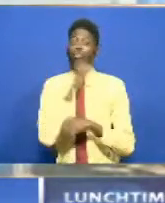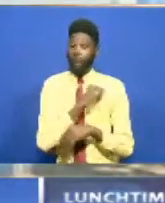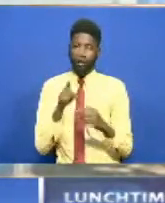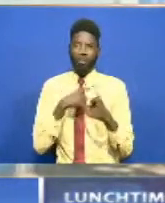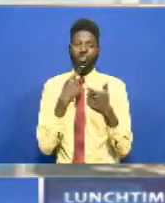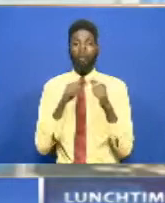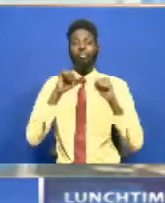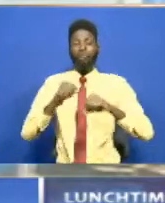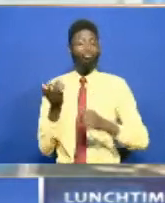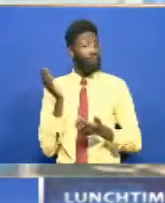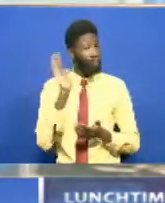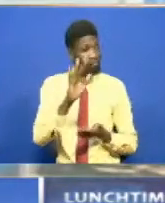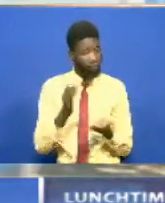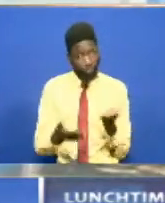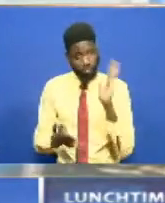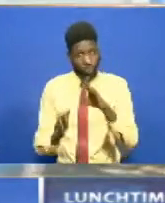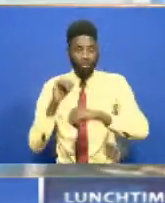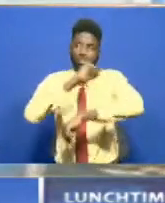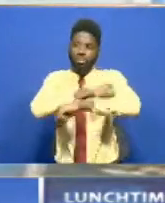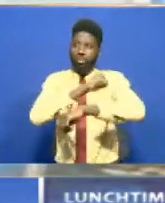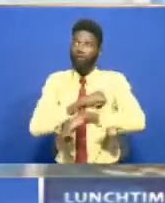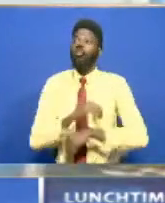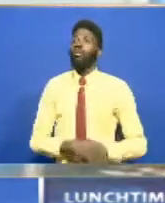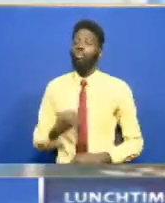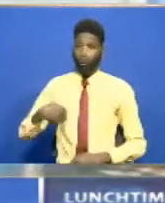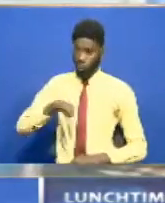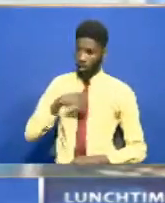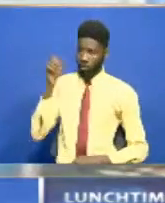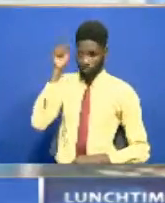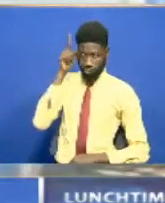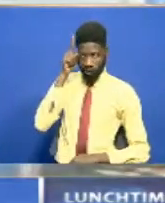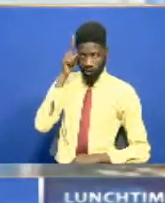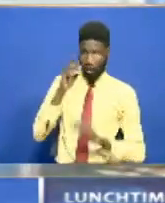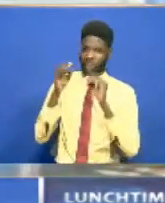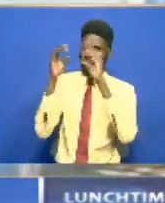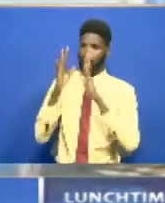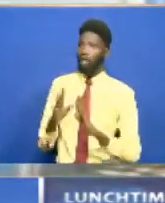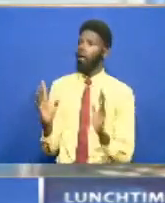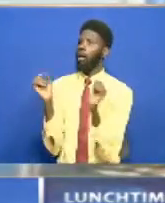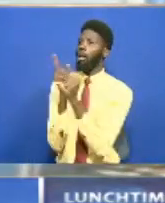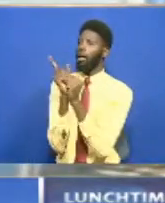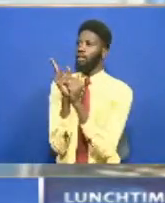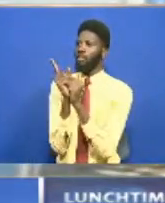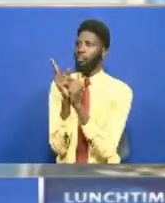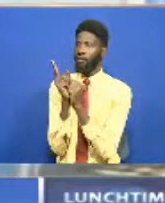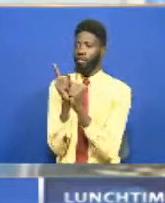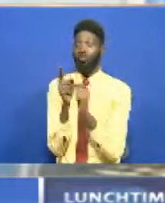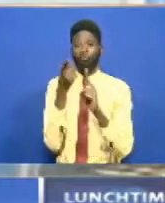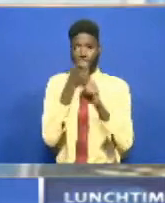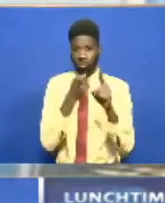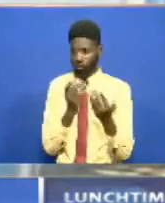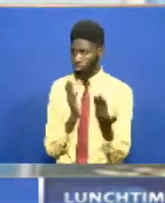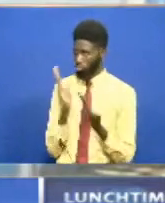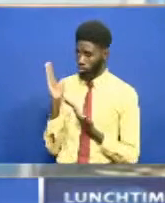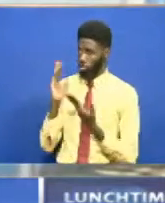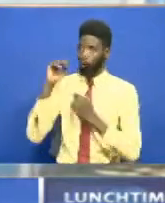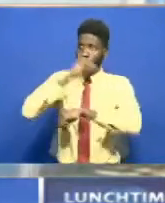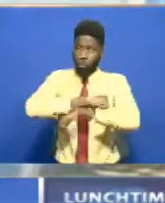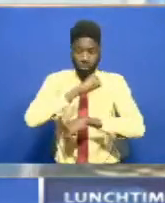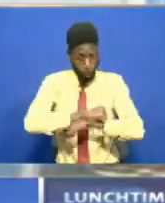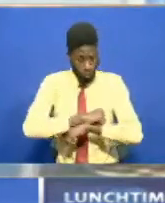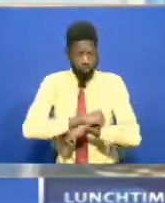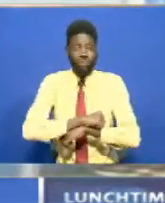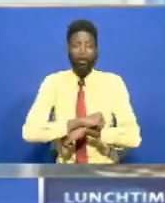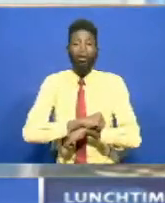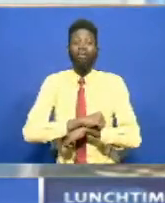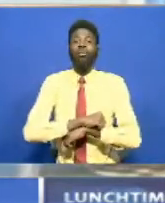to school. What we also understand is 11 teachers from this particular institution behind me is that they were